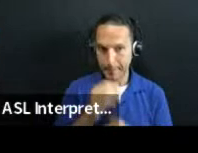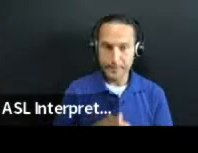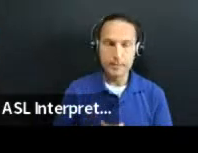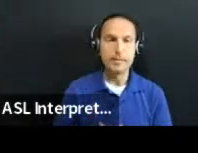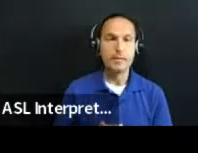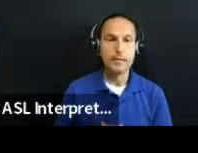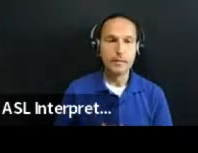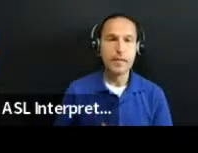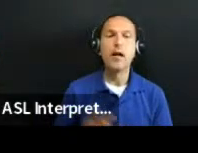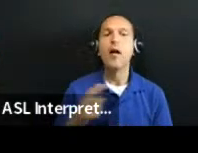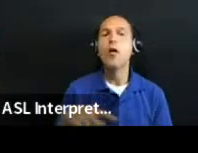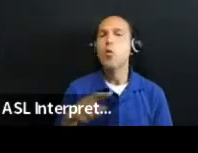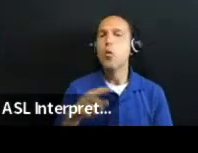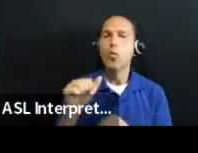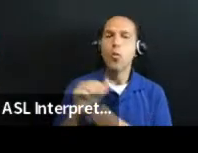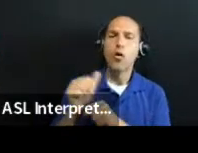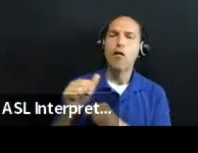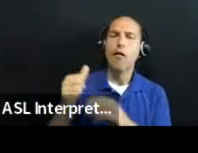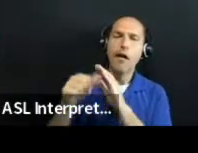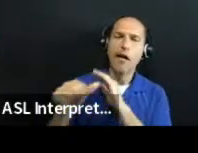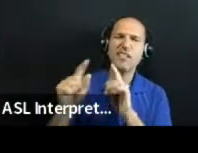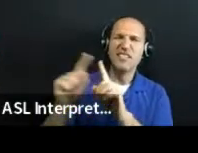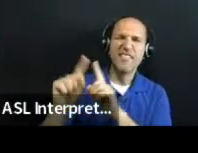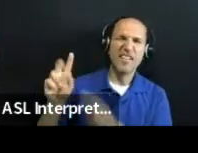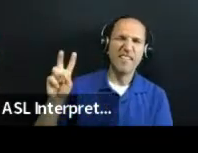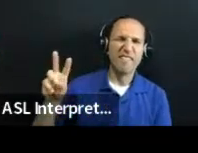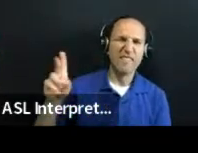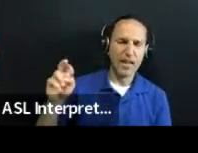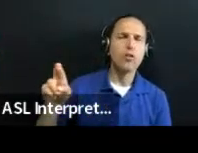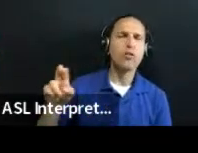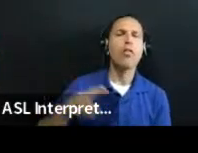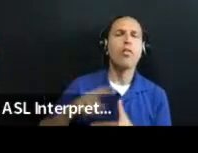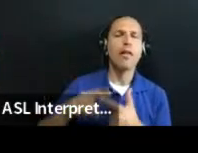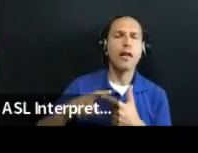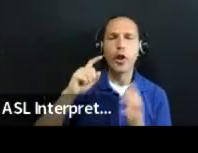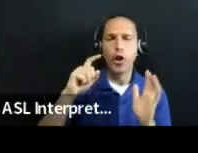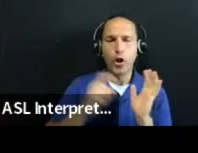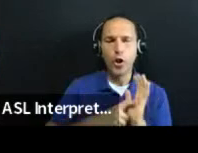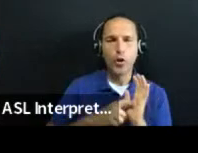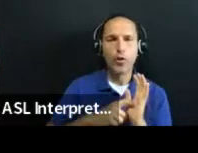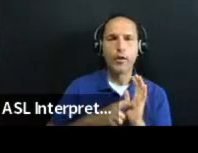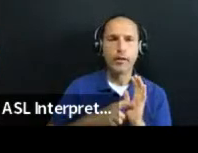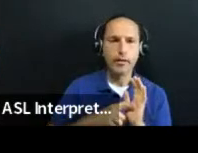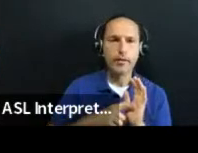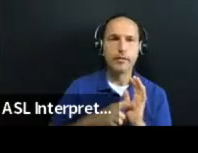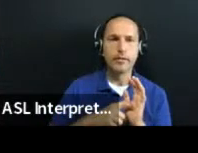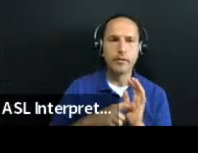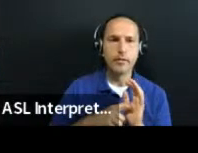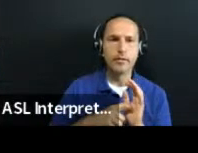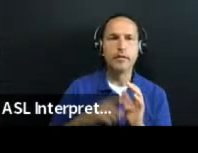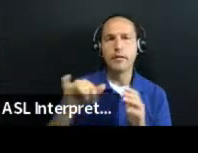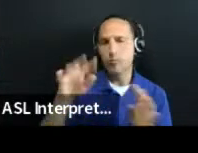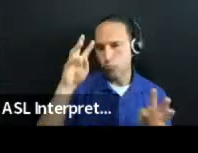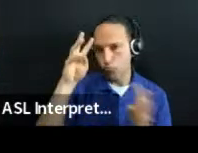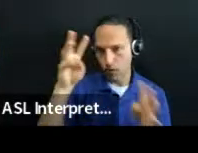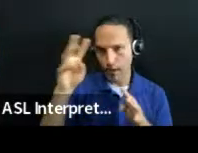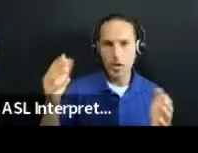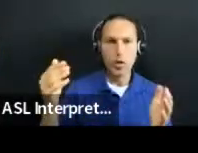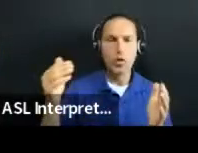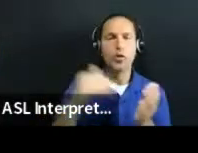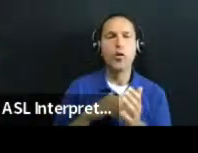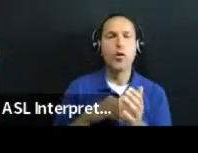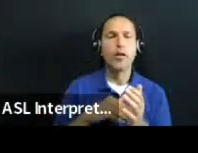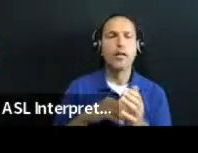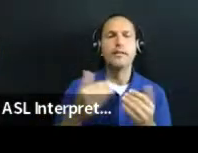And, you know, we have worked with vendors before and found that we've ended up having to recreate that work